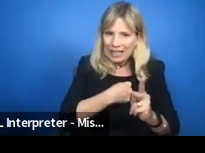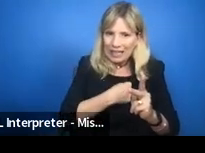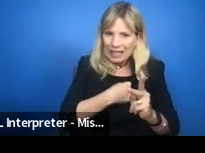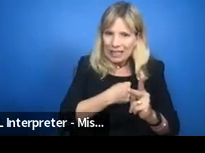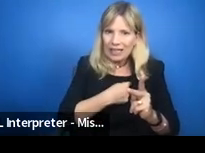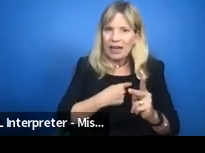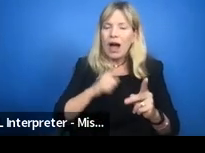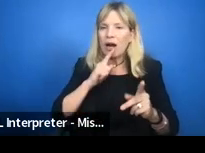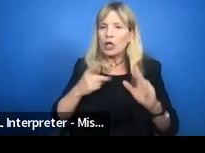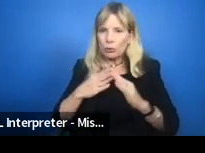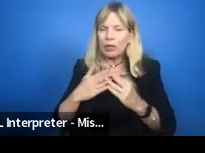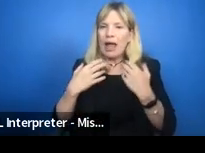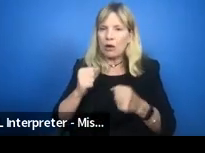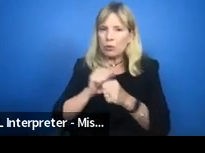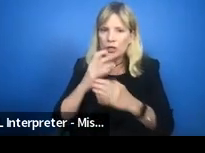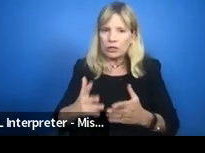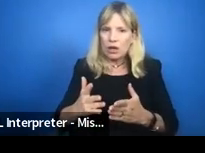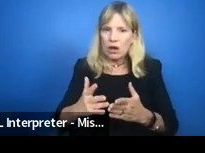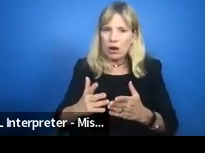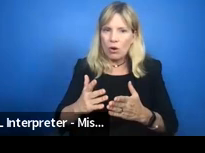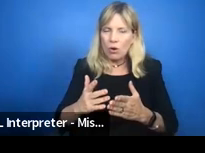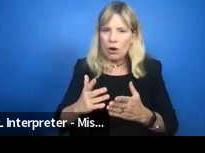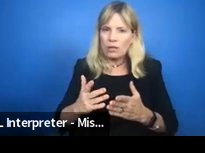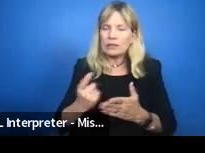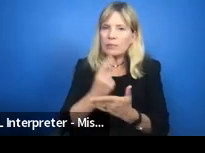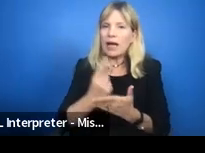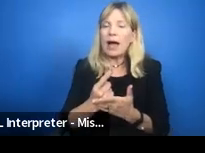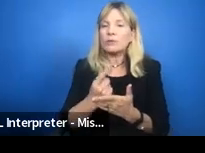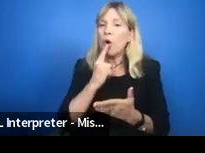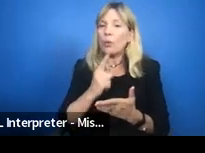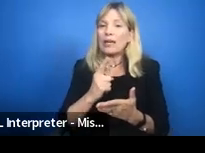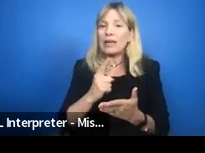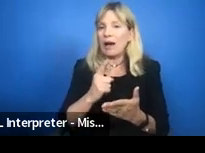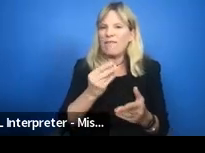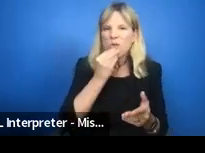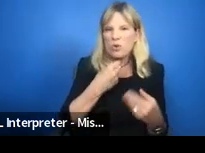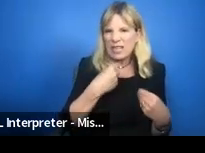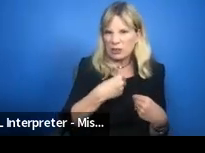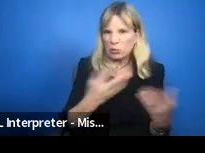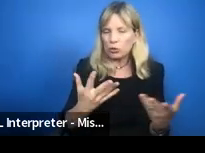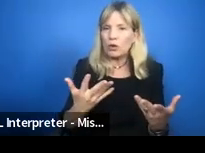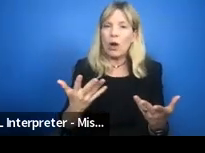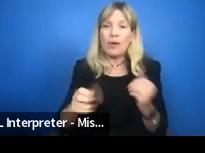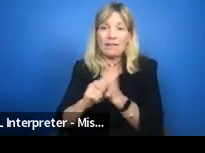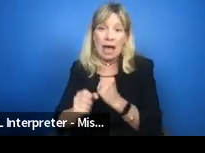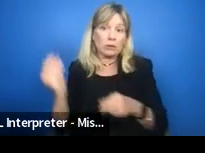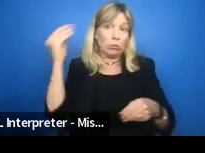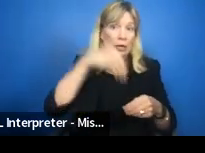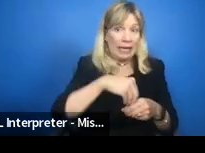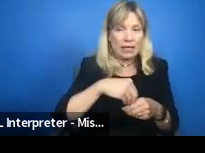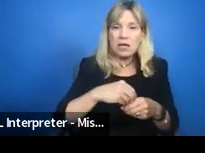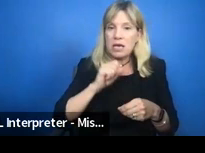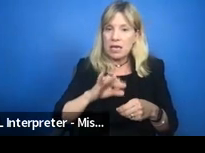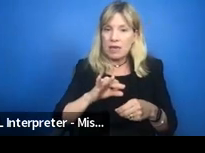in food distributions, and sometimes what we do, we put in the flyers to remind it, if you